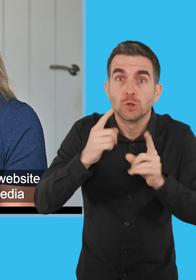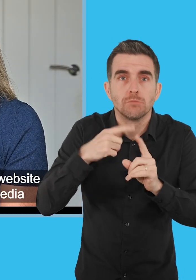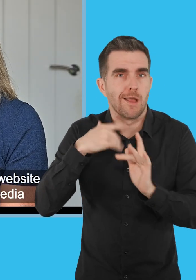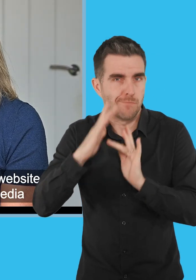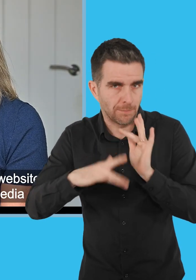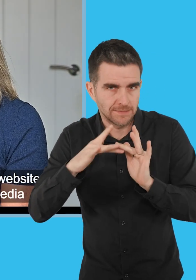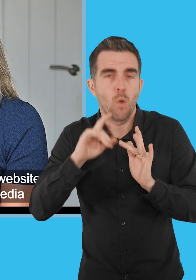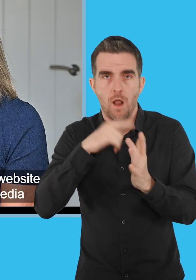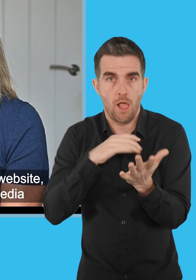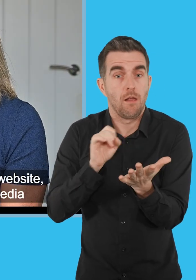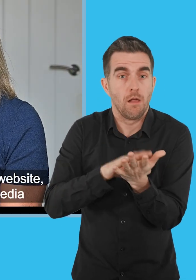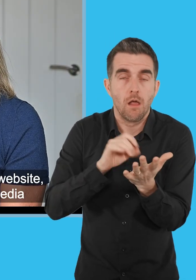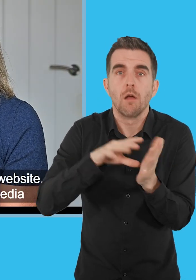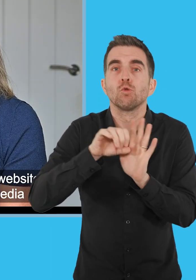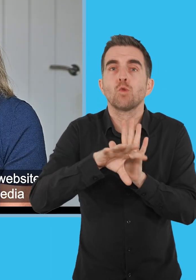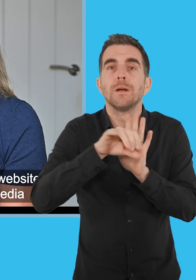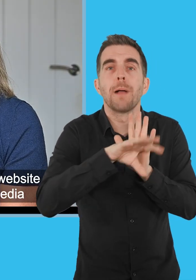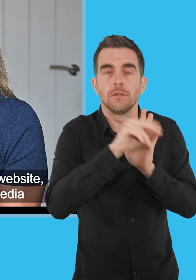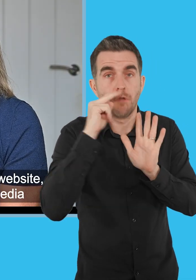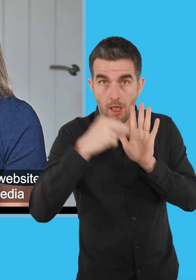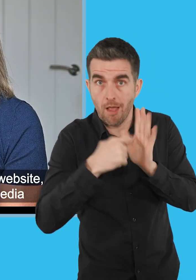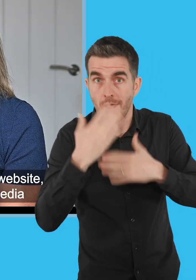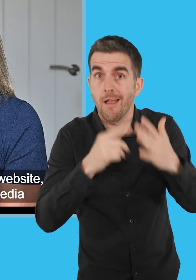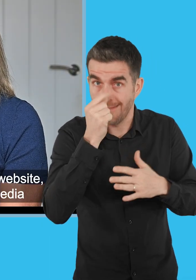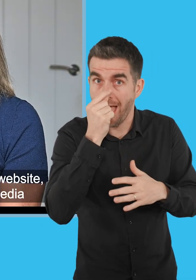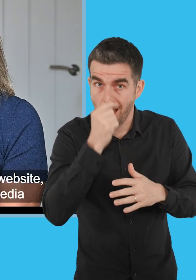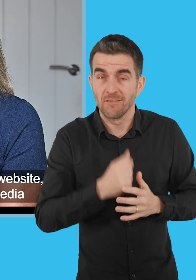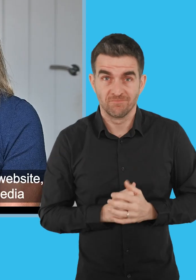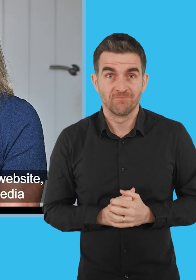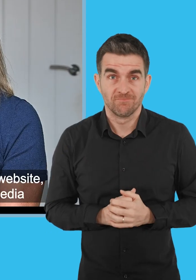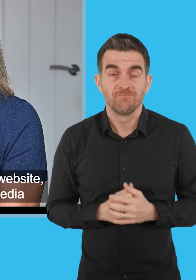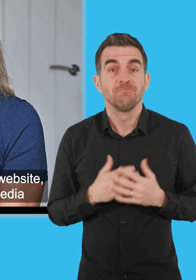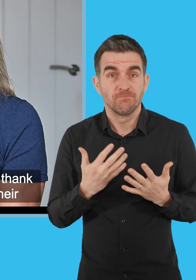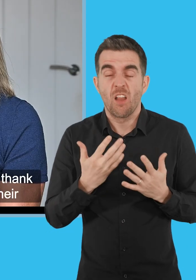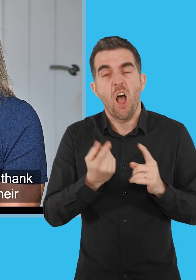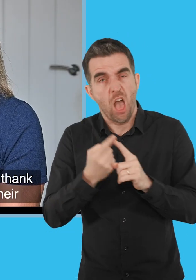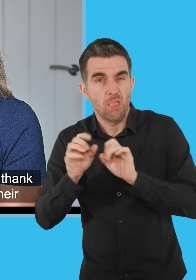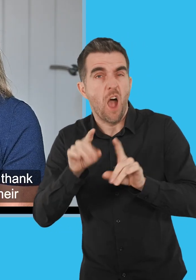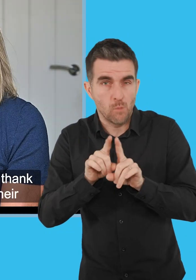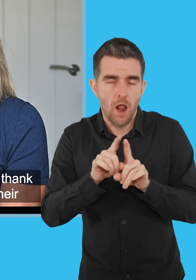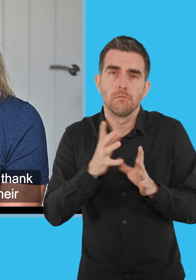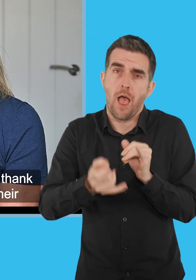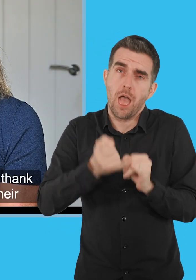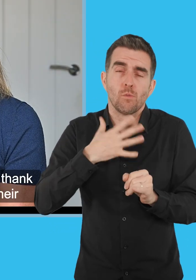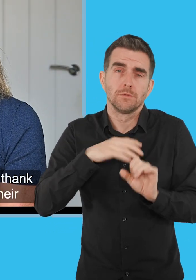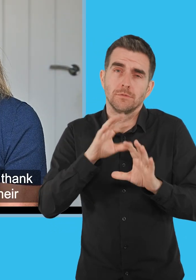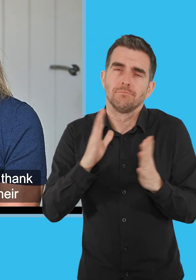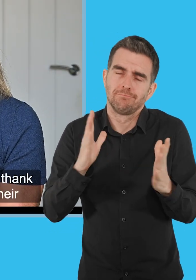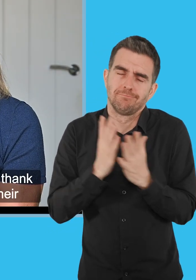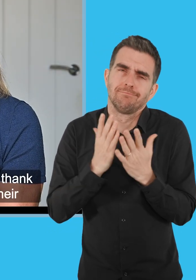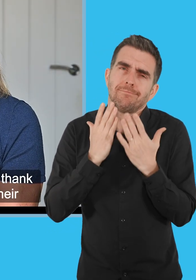information on our website. We'll also be putting information out on social media and in other spaces. Lastly, I